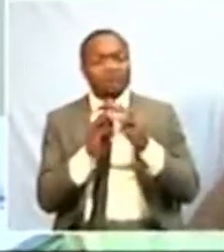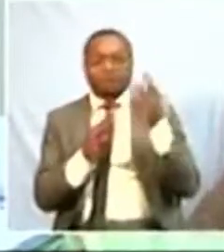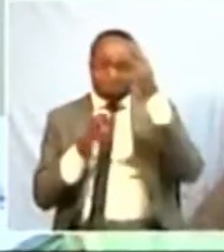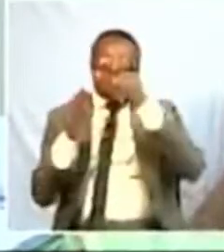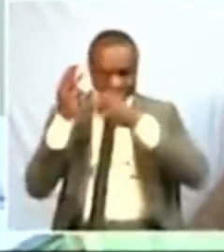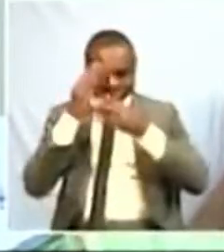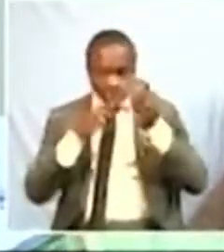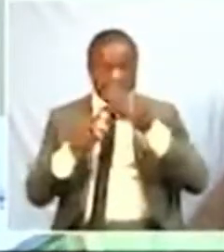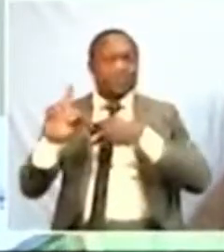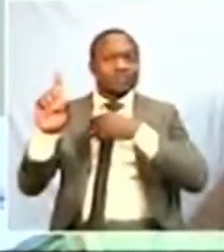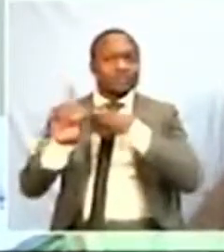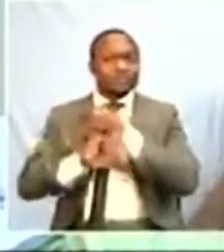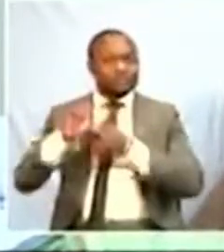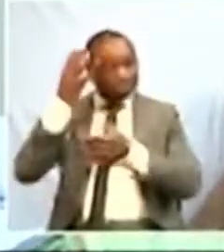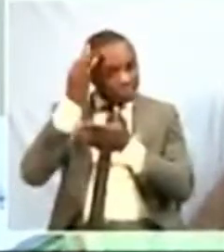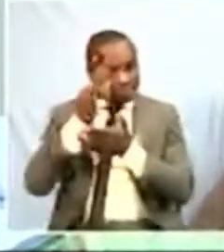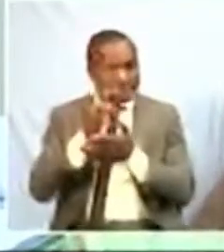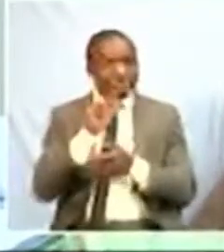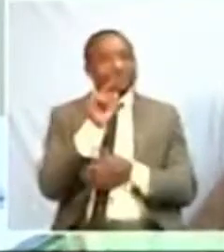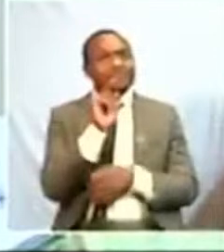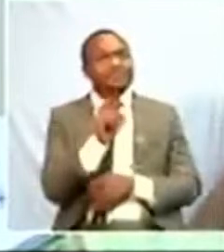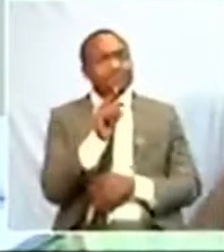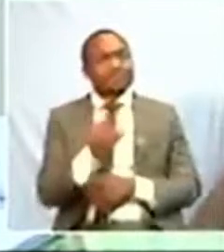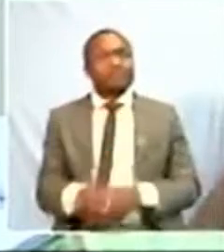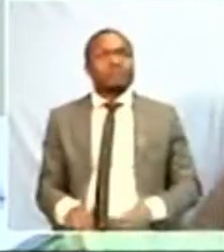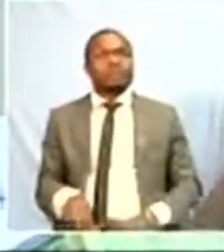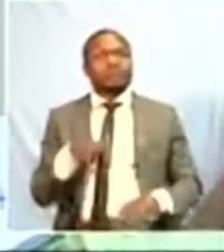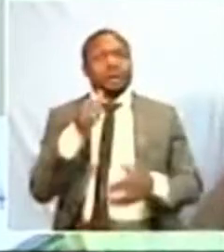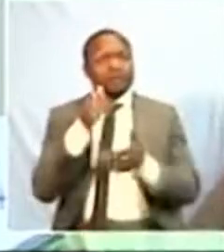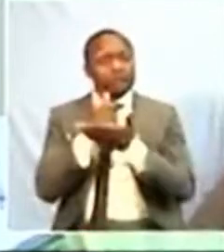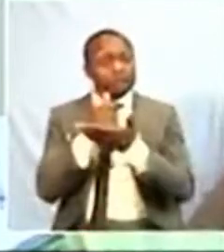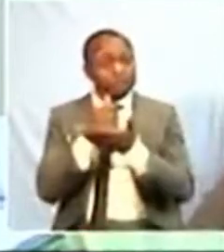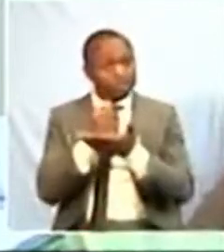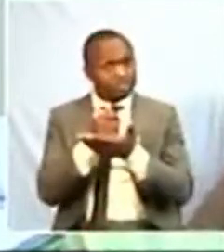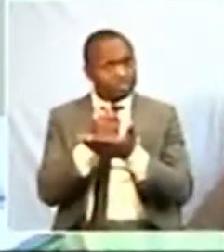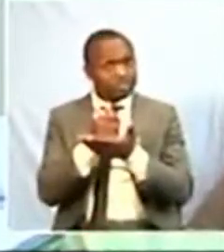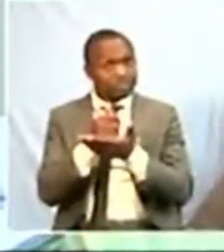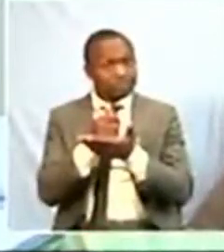wondering, Town Clerk, are you helping?